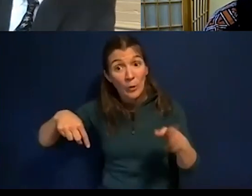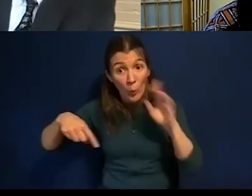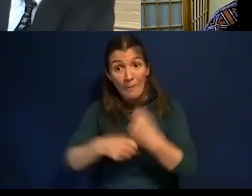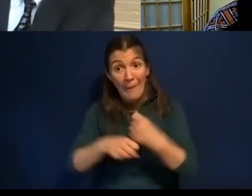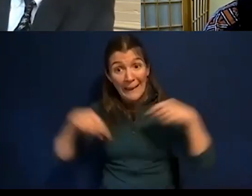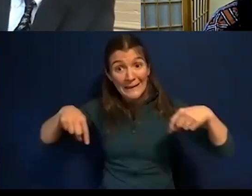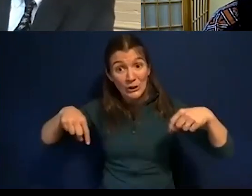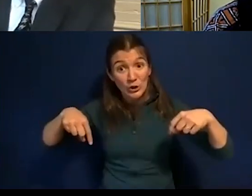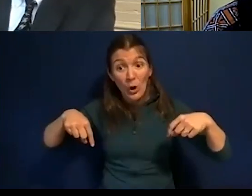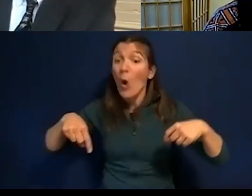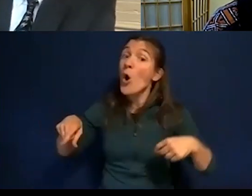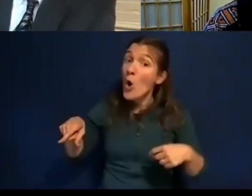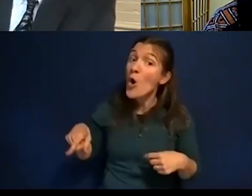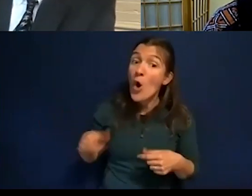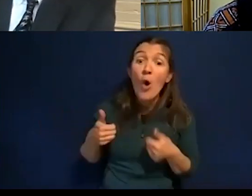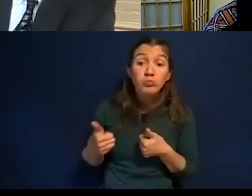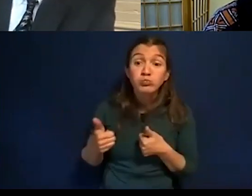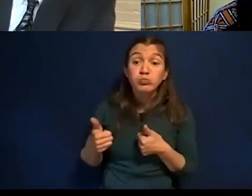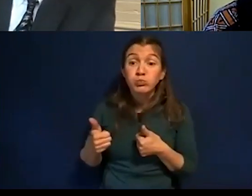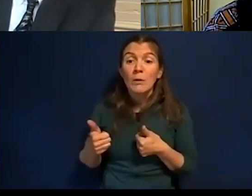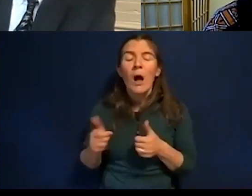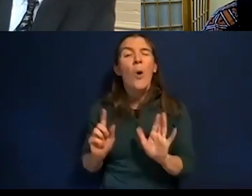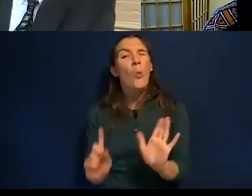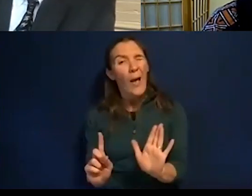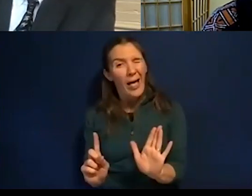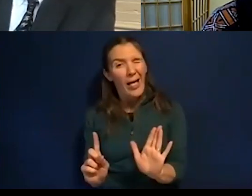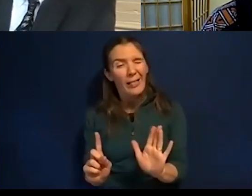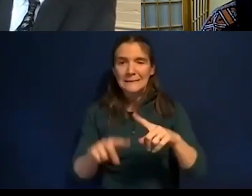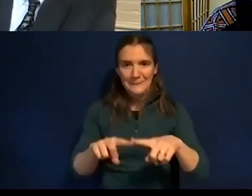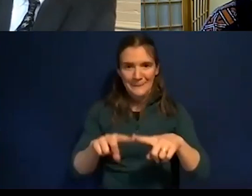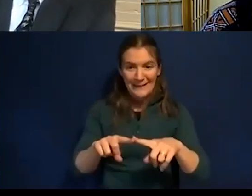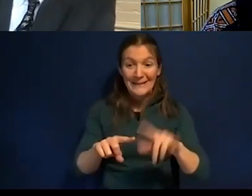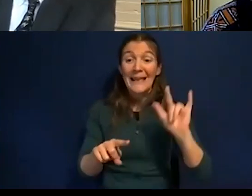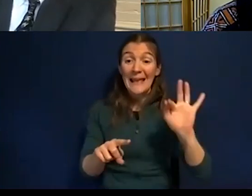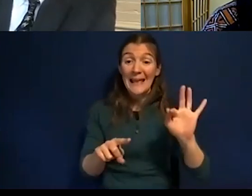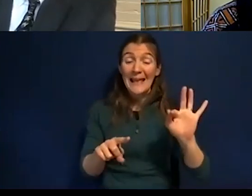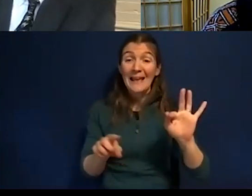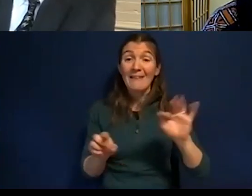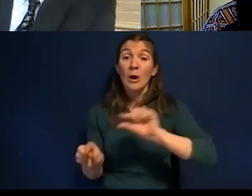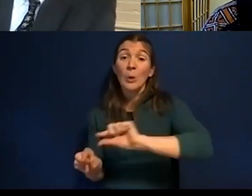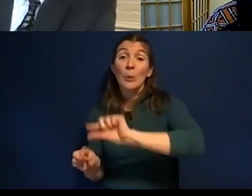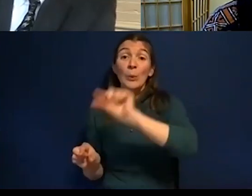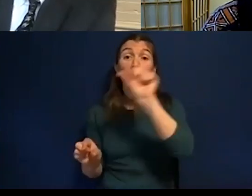Brattleboro. Great. Okay. With one possible exception. If we do the arched